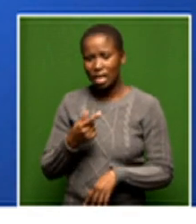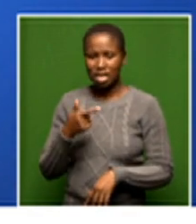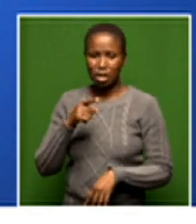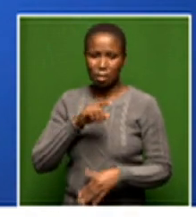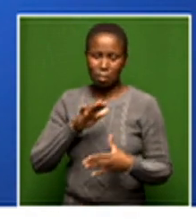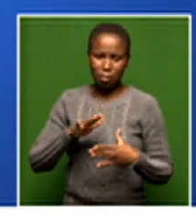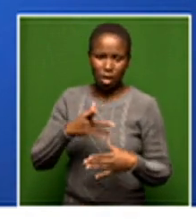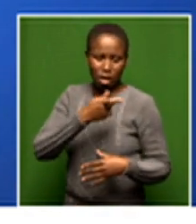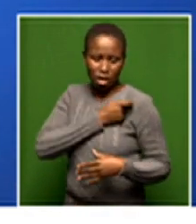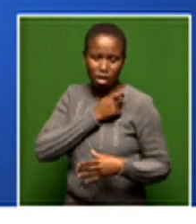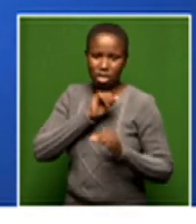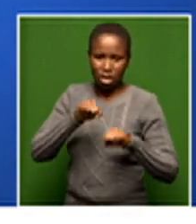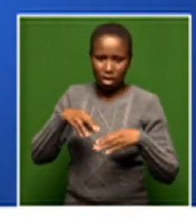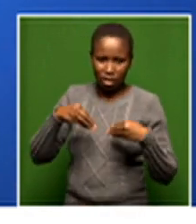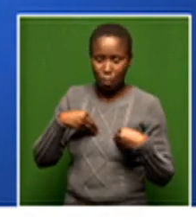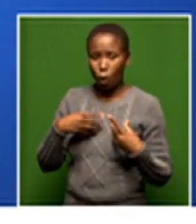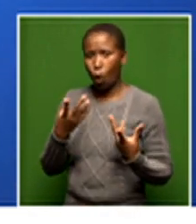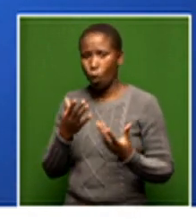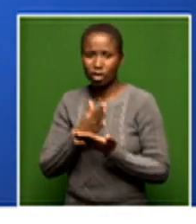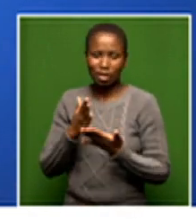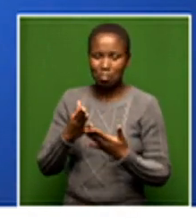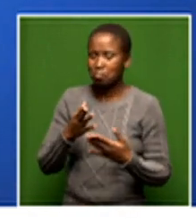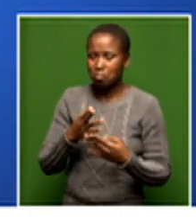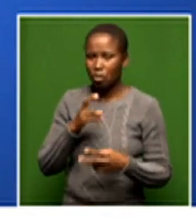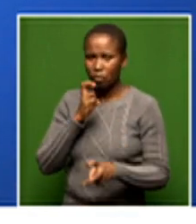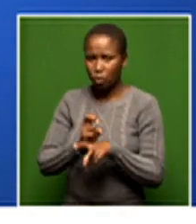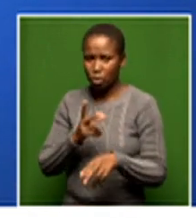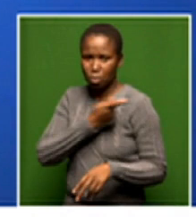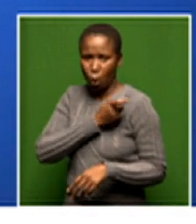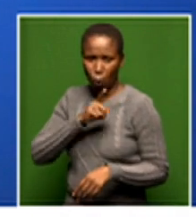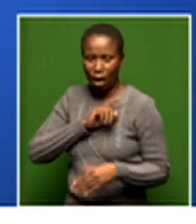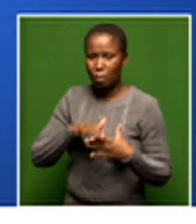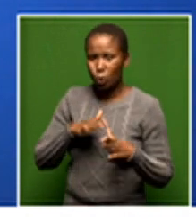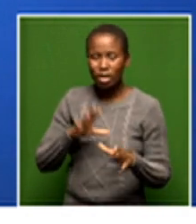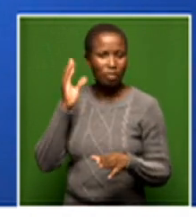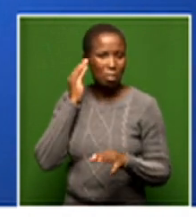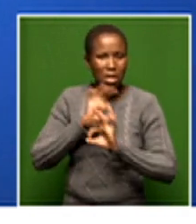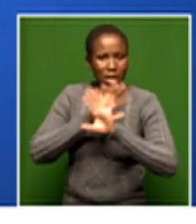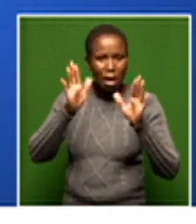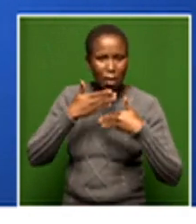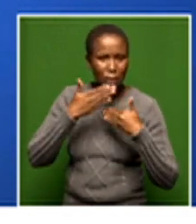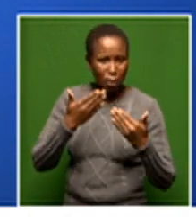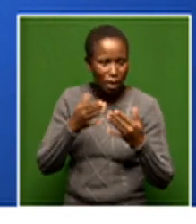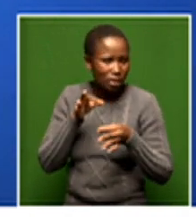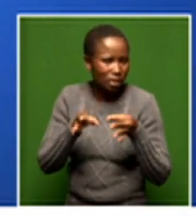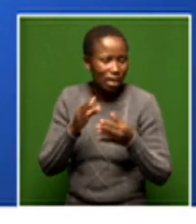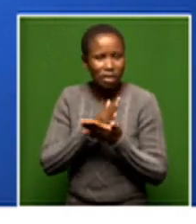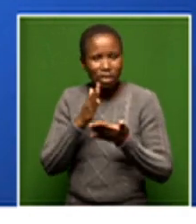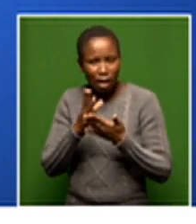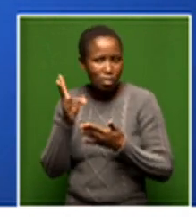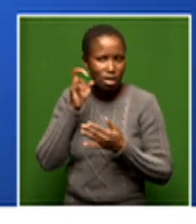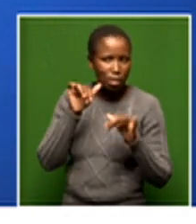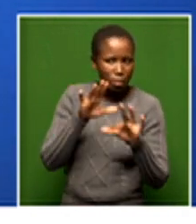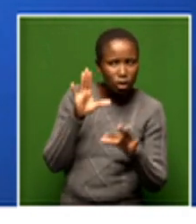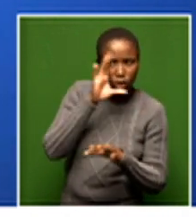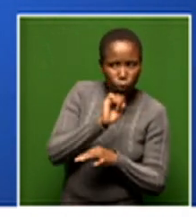worried about not having sufficient information. Others felt that they were, had a very low risk perception, so they felt that they were